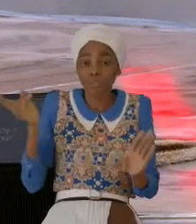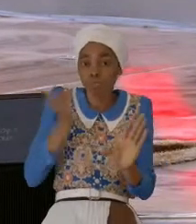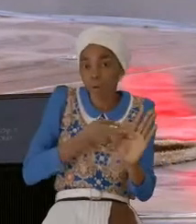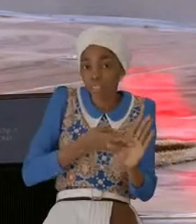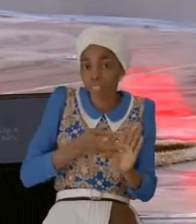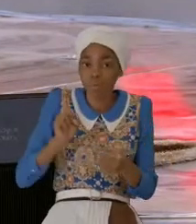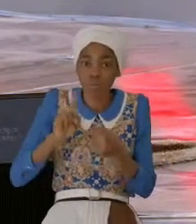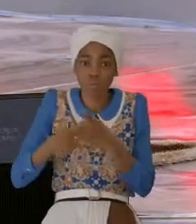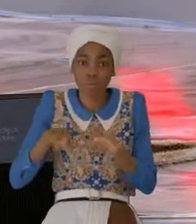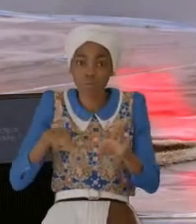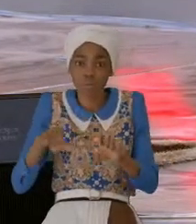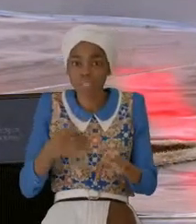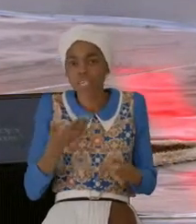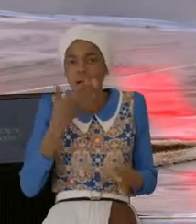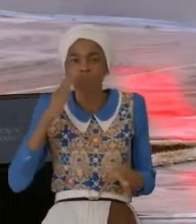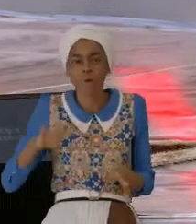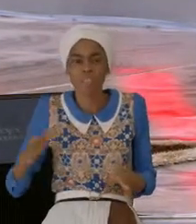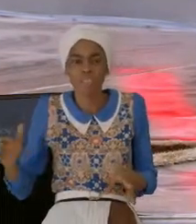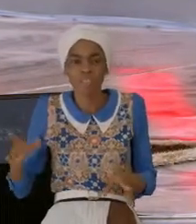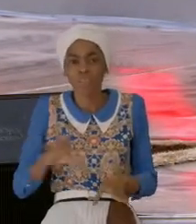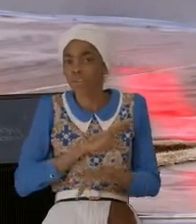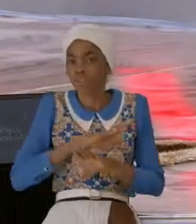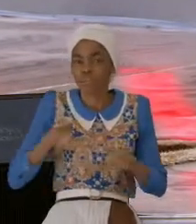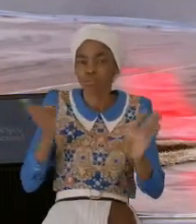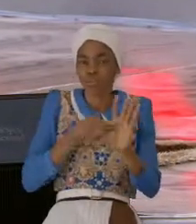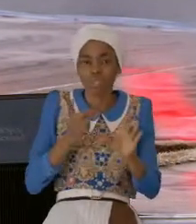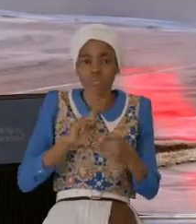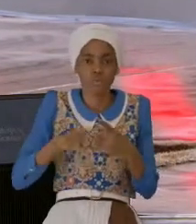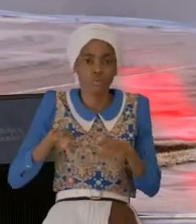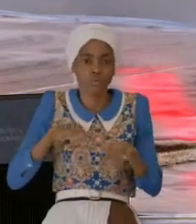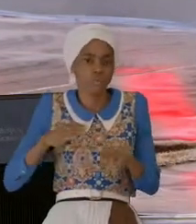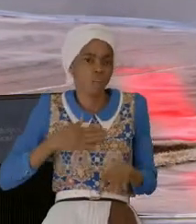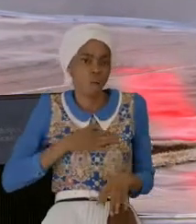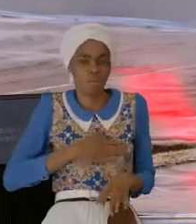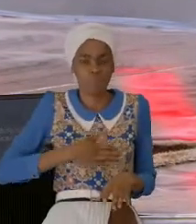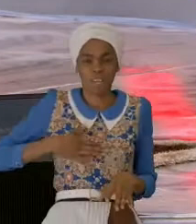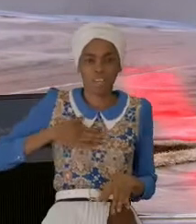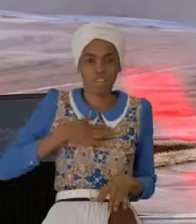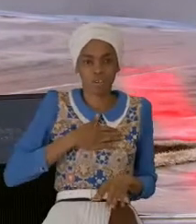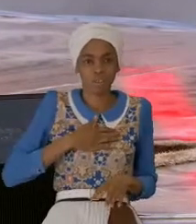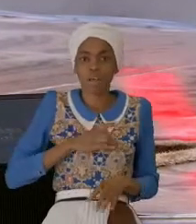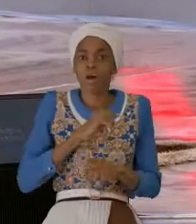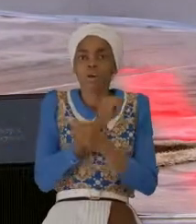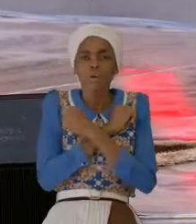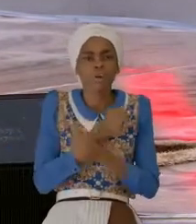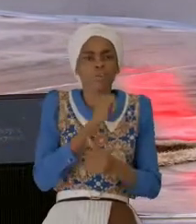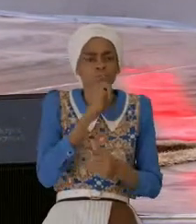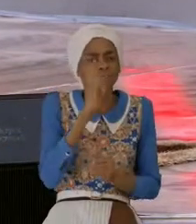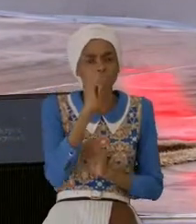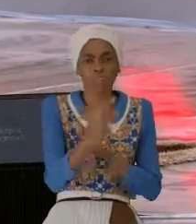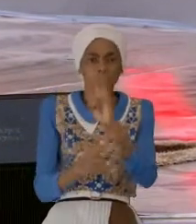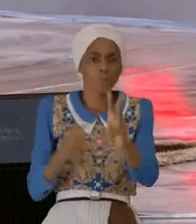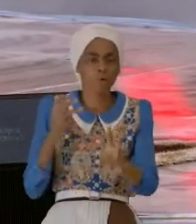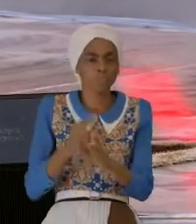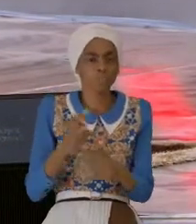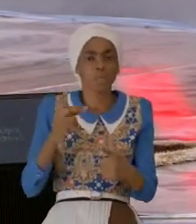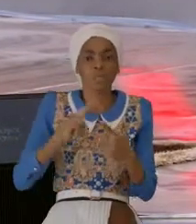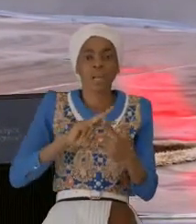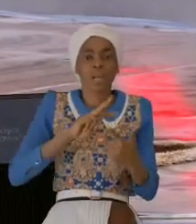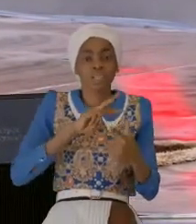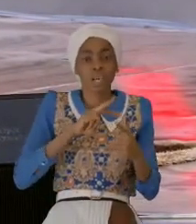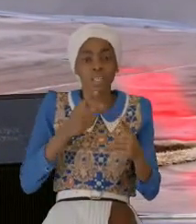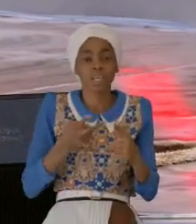them don't love their pleasure love not the world now either the things that are in the world if